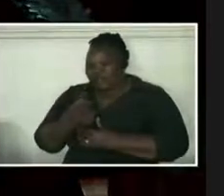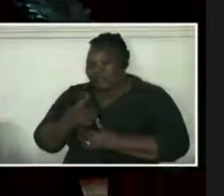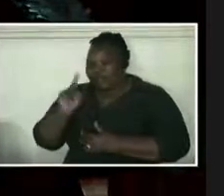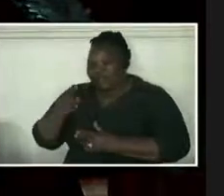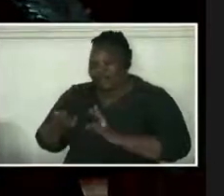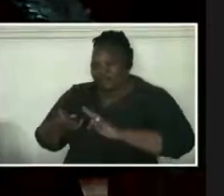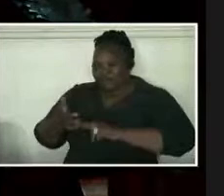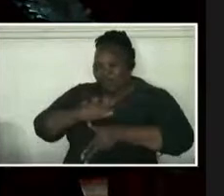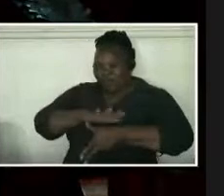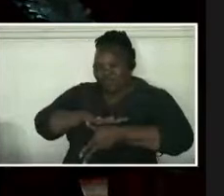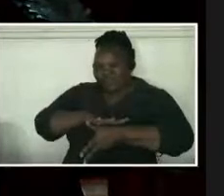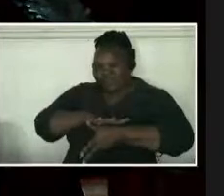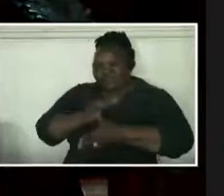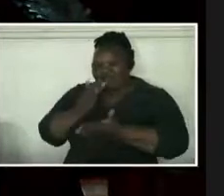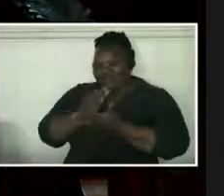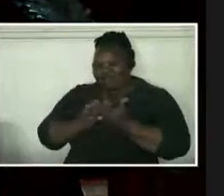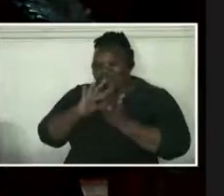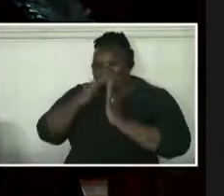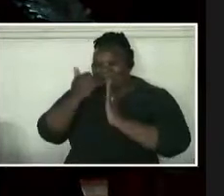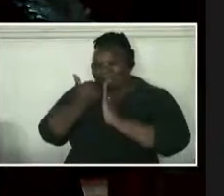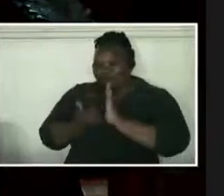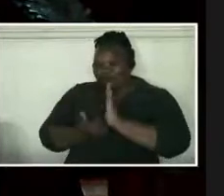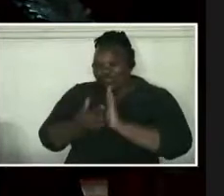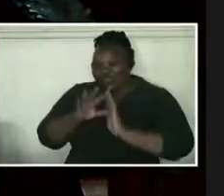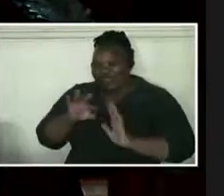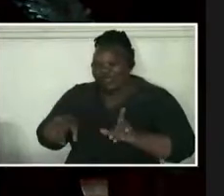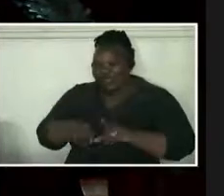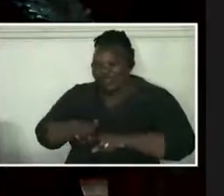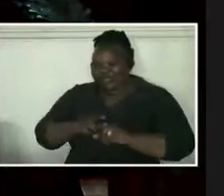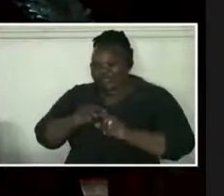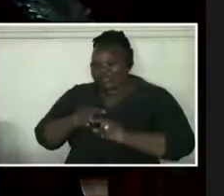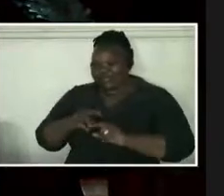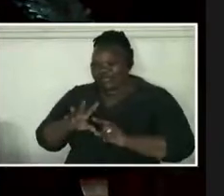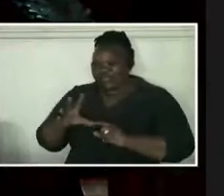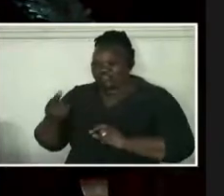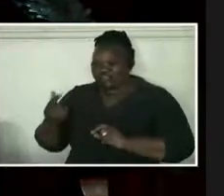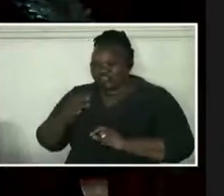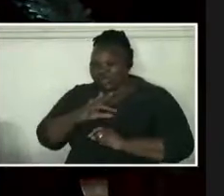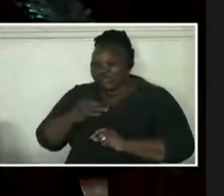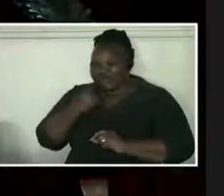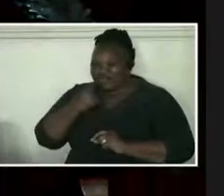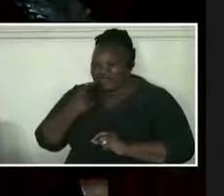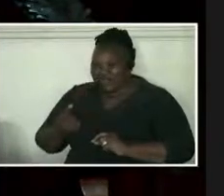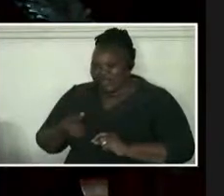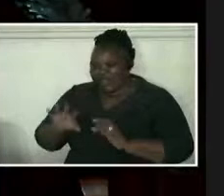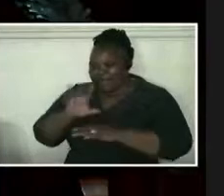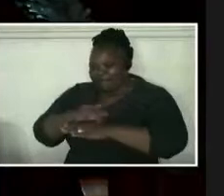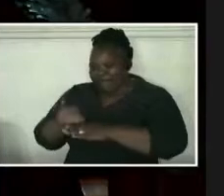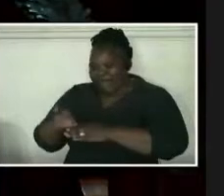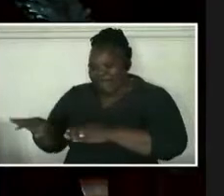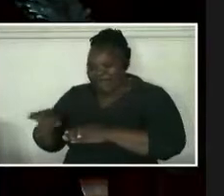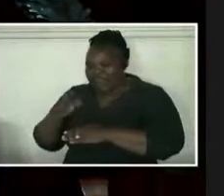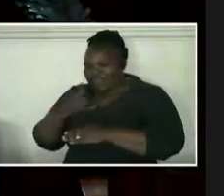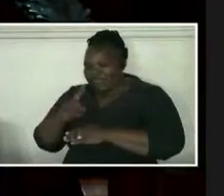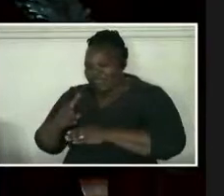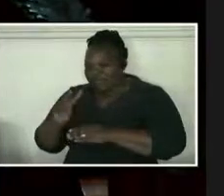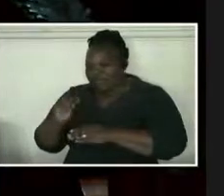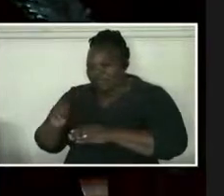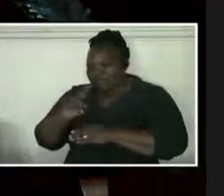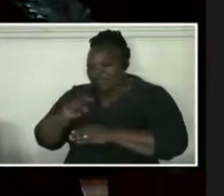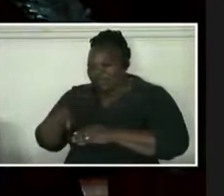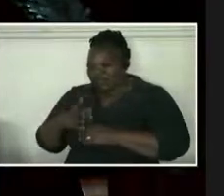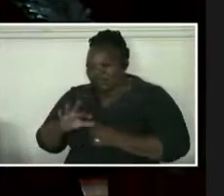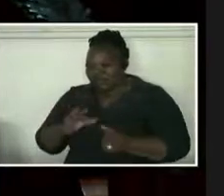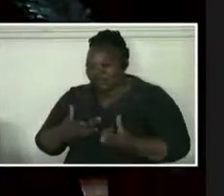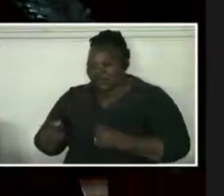re-prioritize certain projects as instructed by treasury as a result we took a decision that the plant maintenance and capital projects that have not